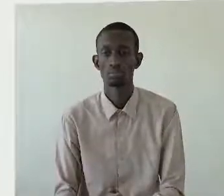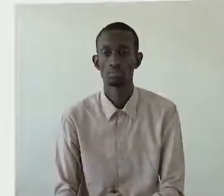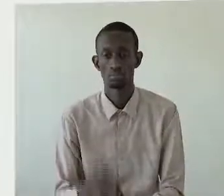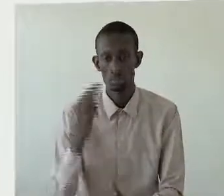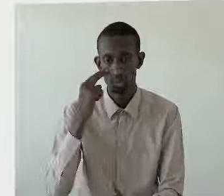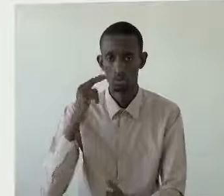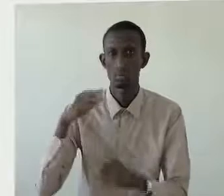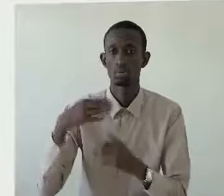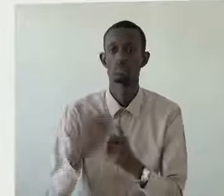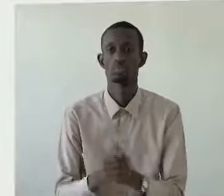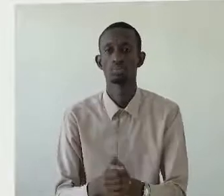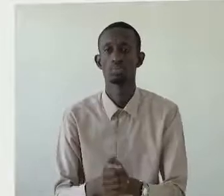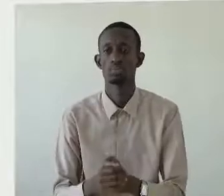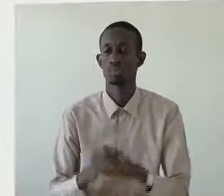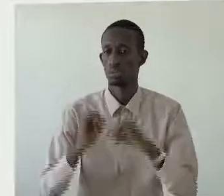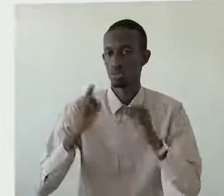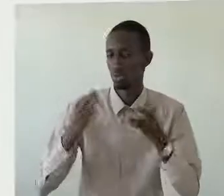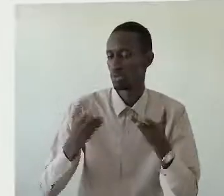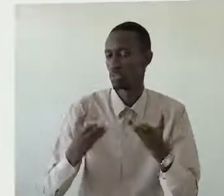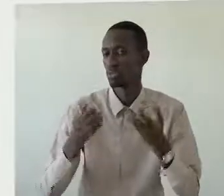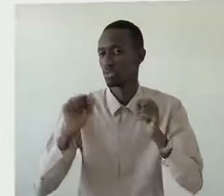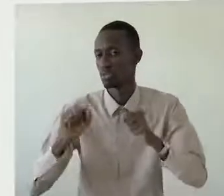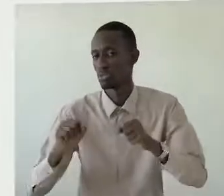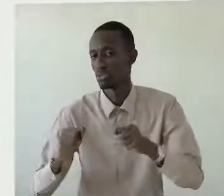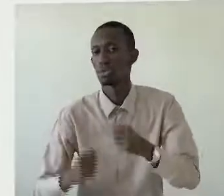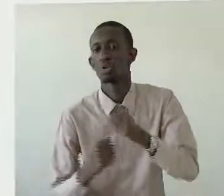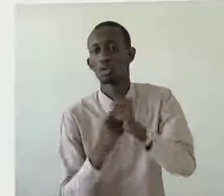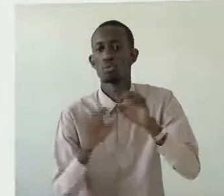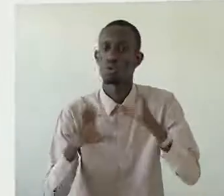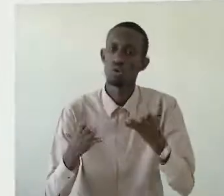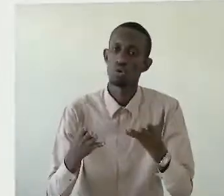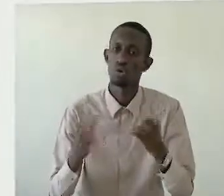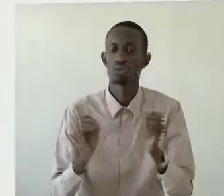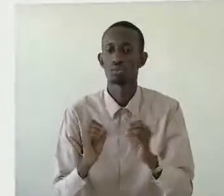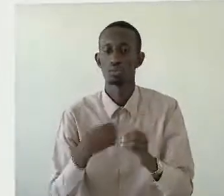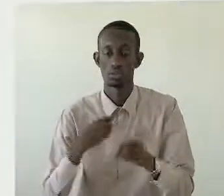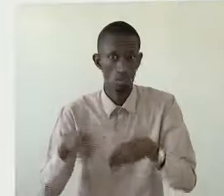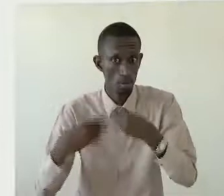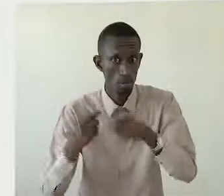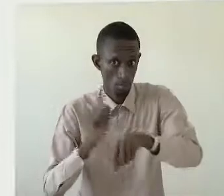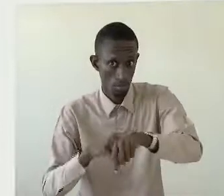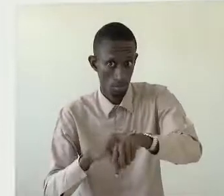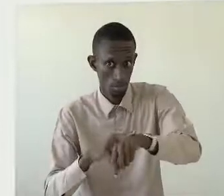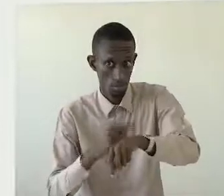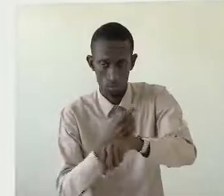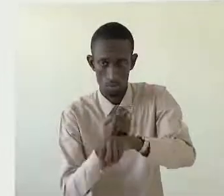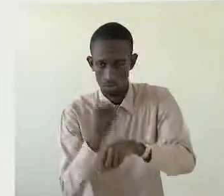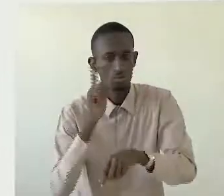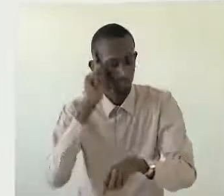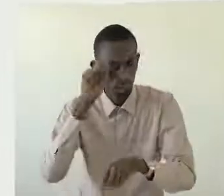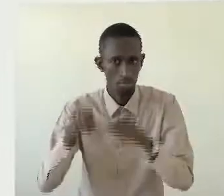see whether I can help you or not. Give you 1 minute to think about that.